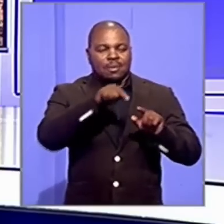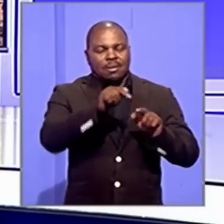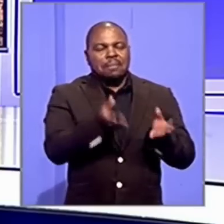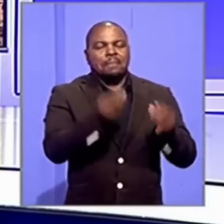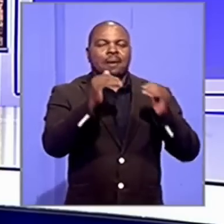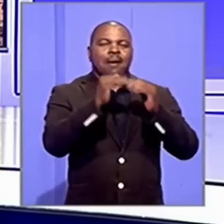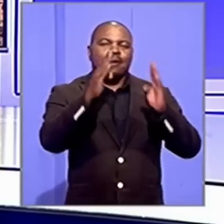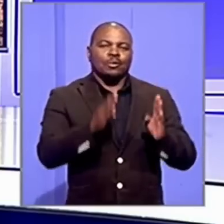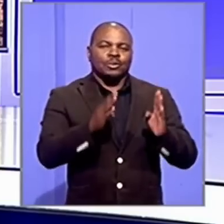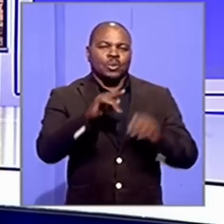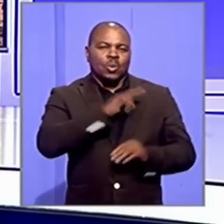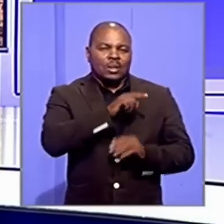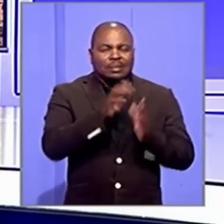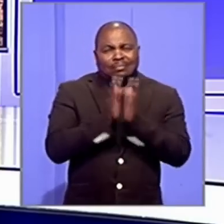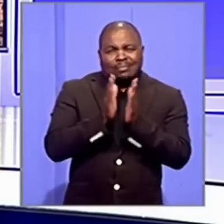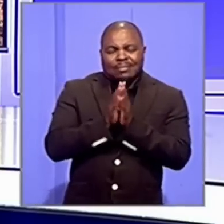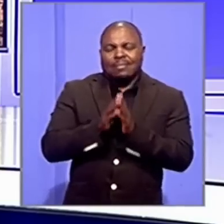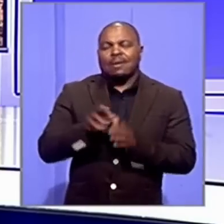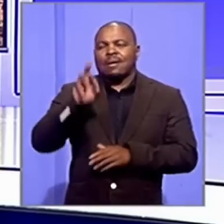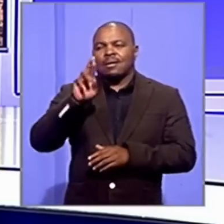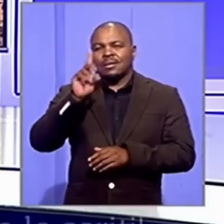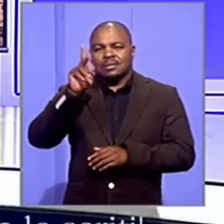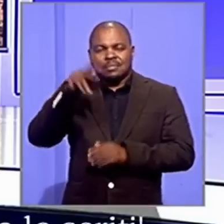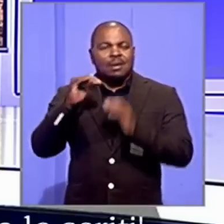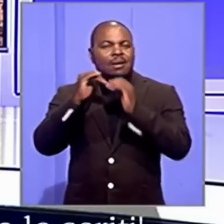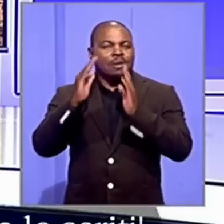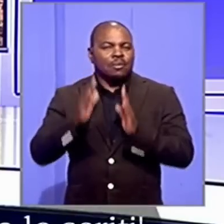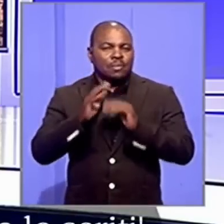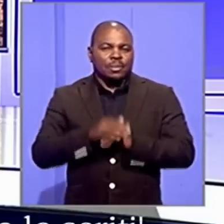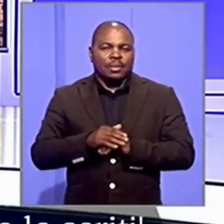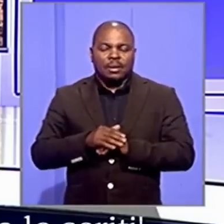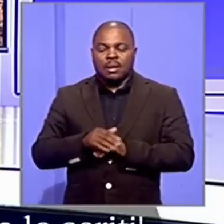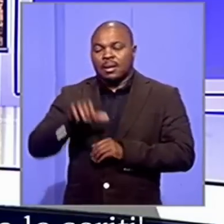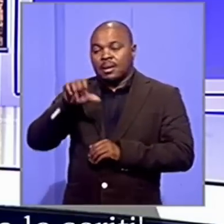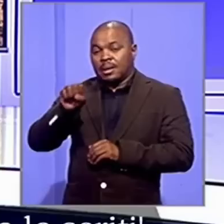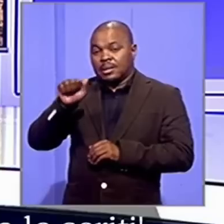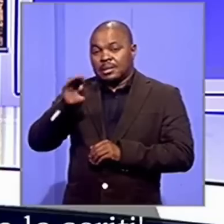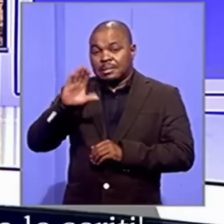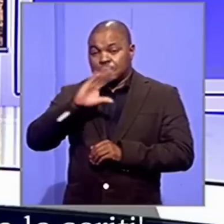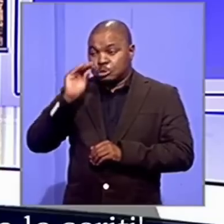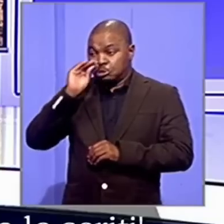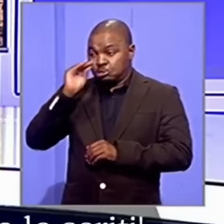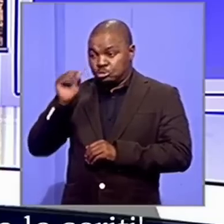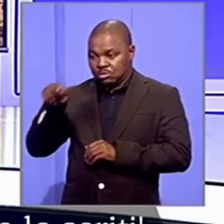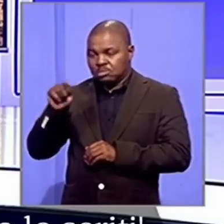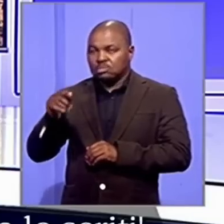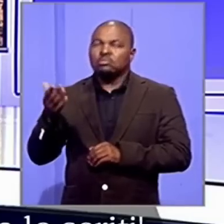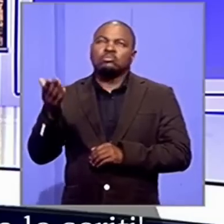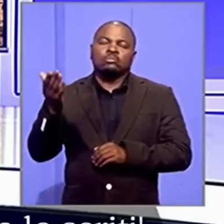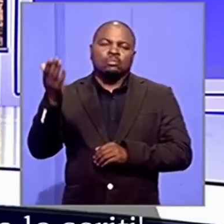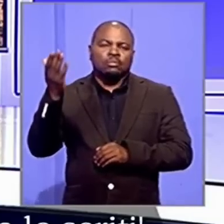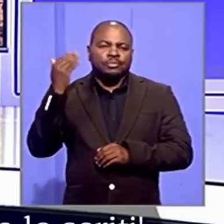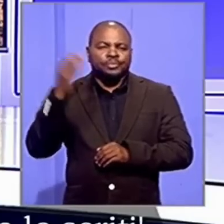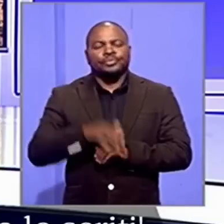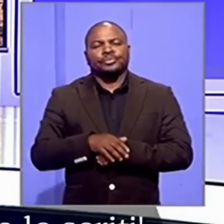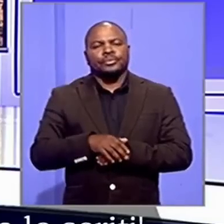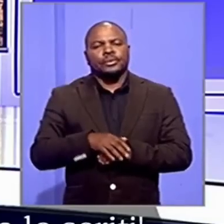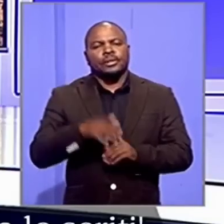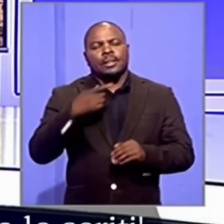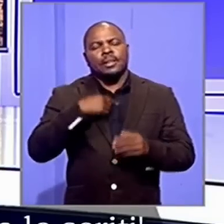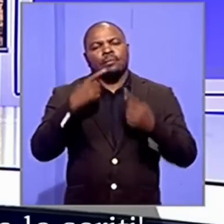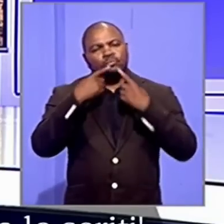ga kgopelo ya ngwako wa RDP. Lefapha la Ditaba la SABC le begile kgweding ya